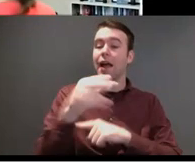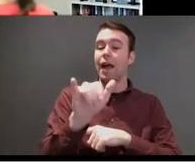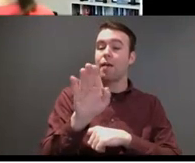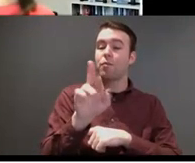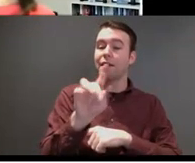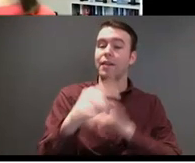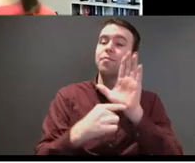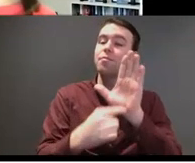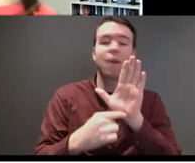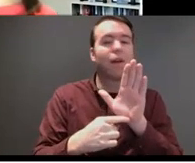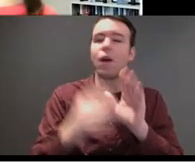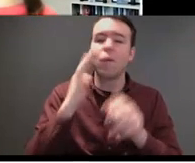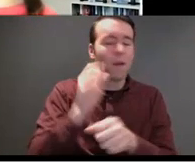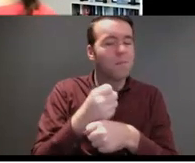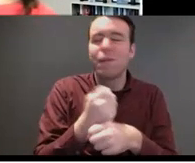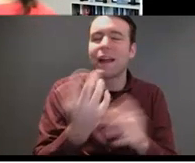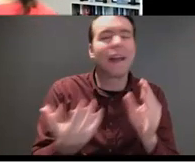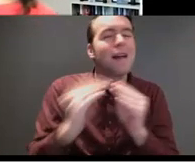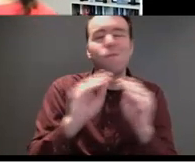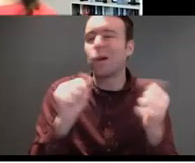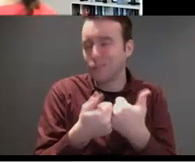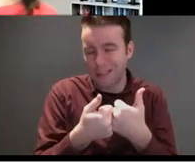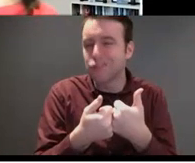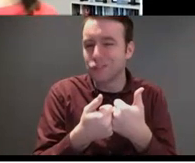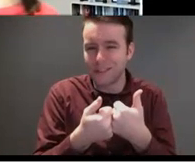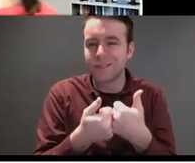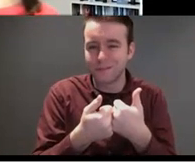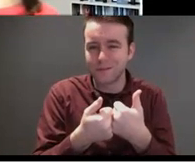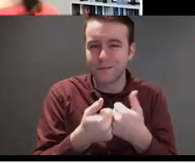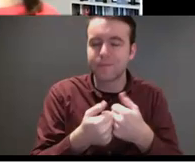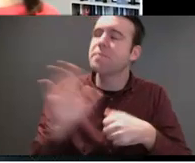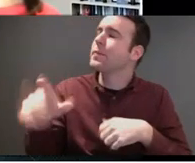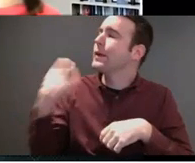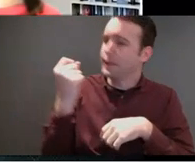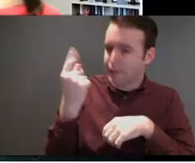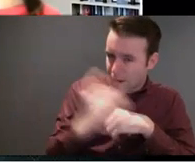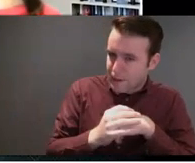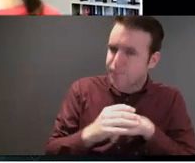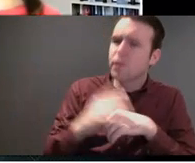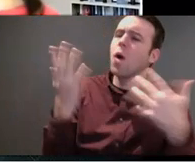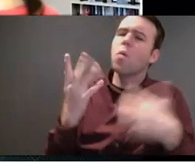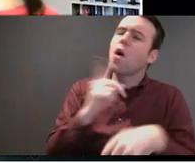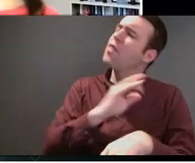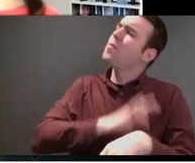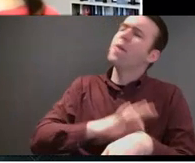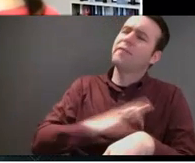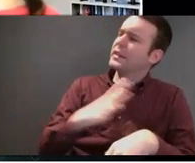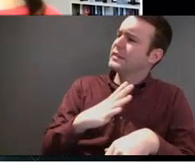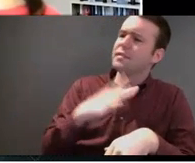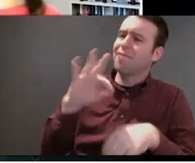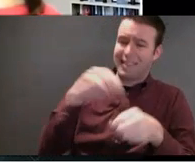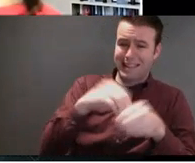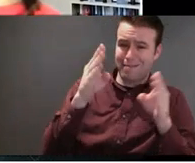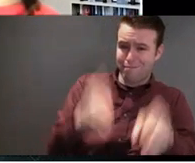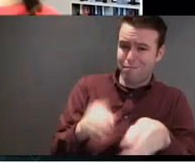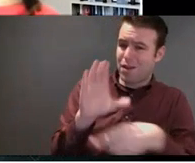model just would make it even more challenging. Got it. So what are the benefits then of the